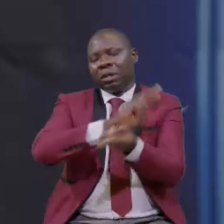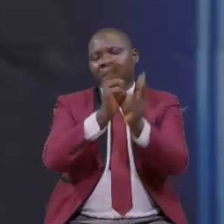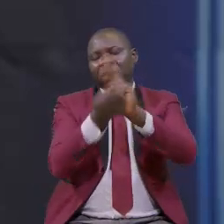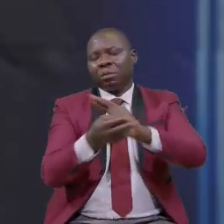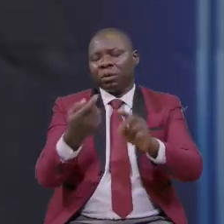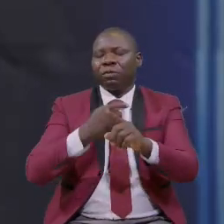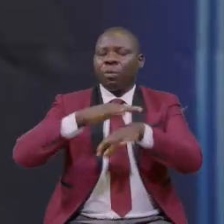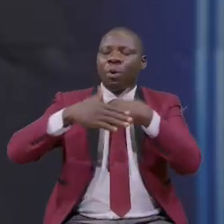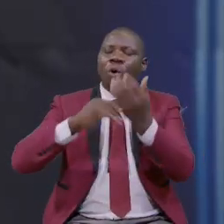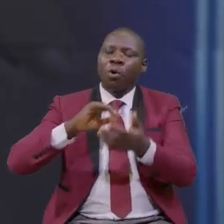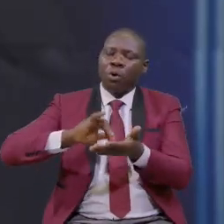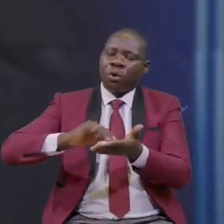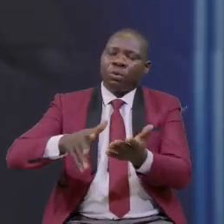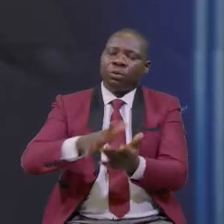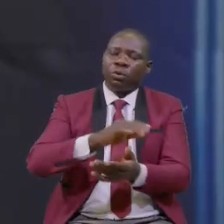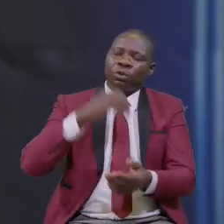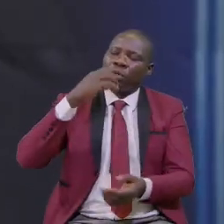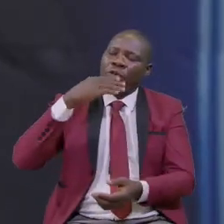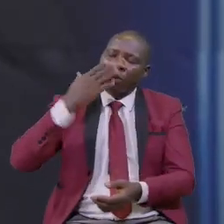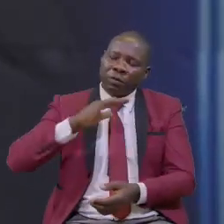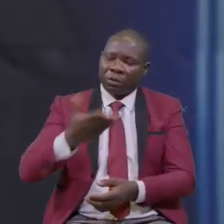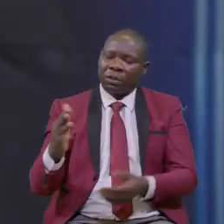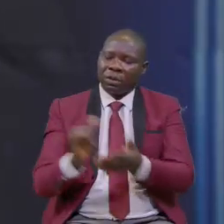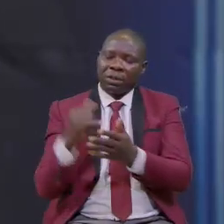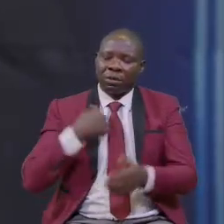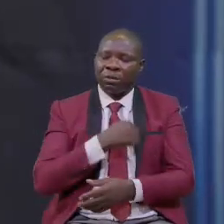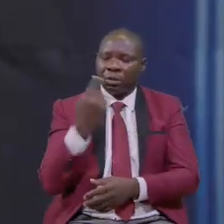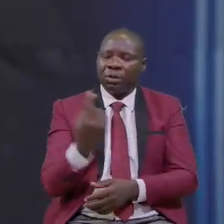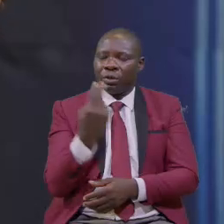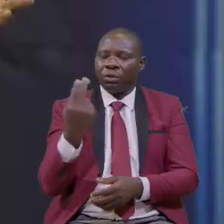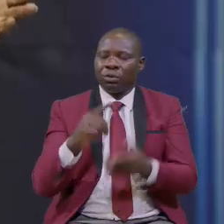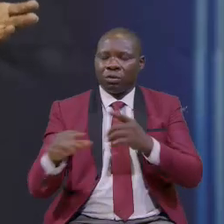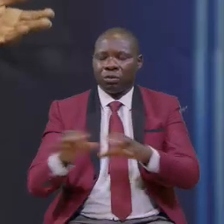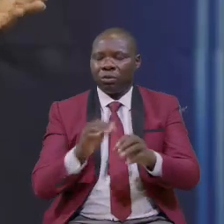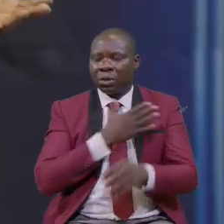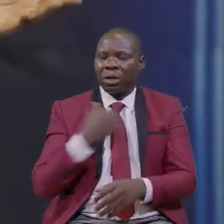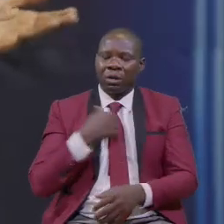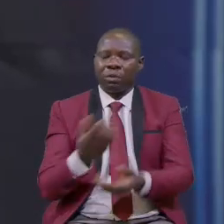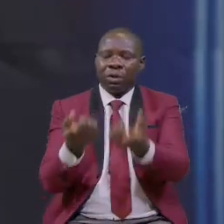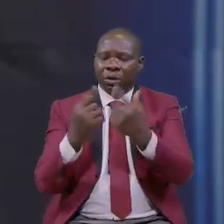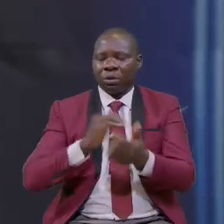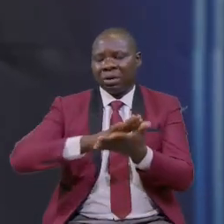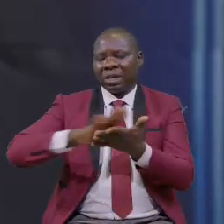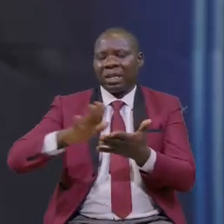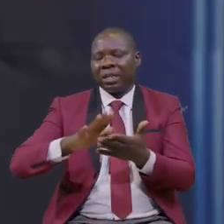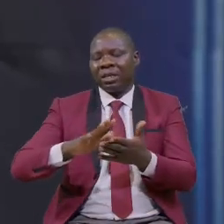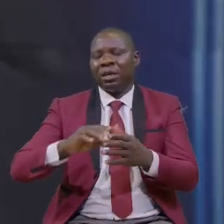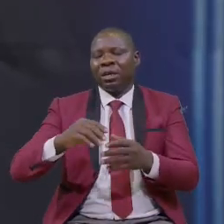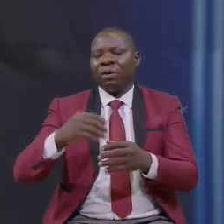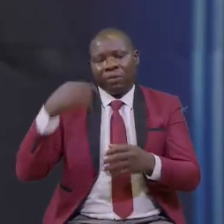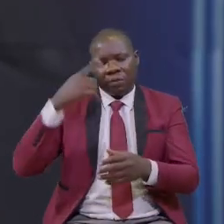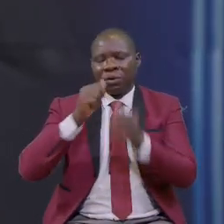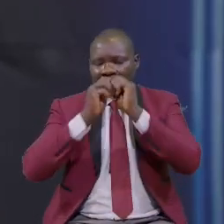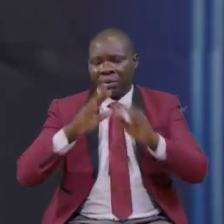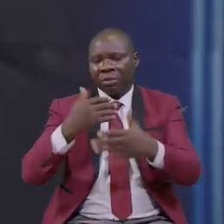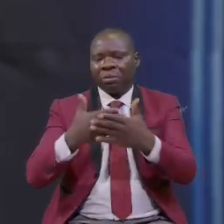those evil things we used to do. And we come clear, clean, confessing before you. I